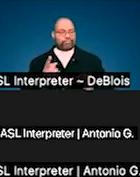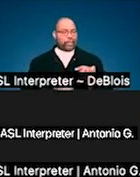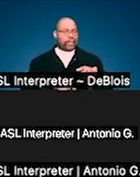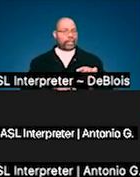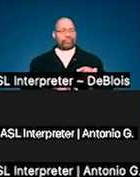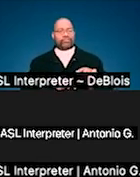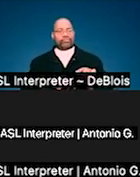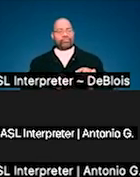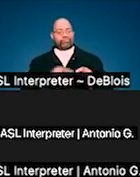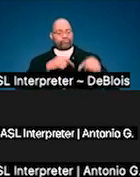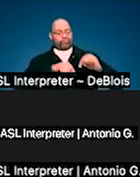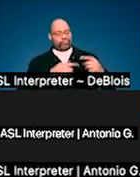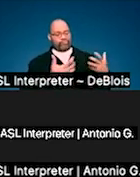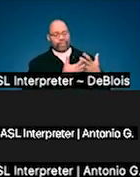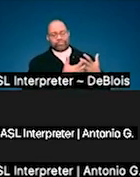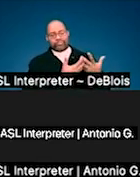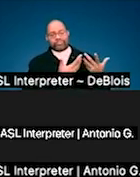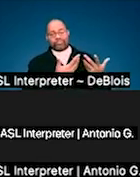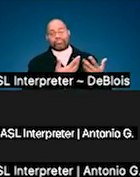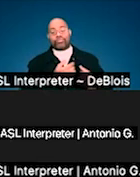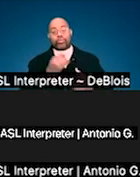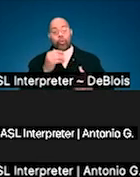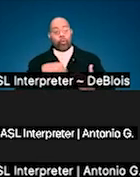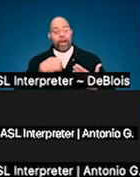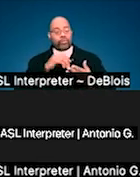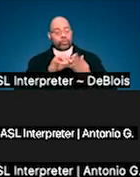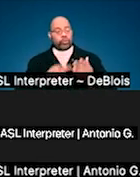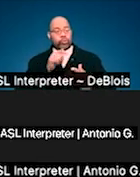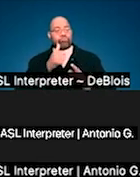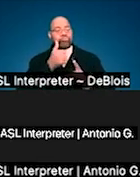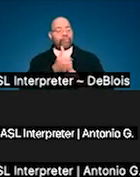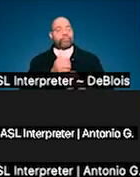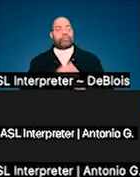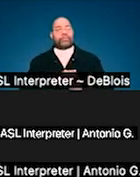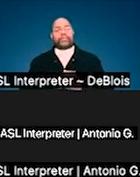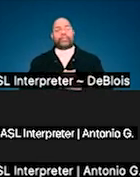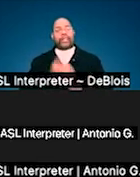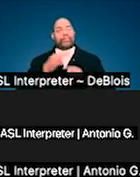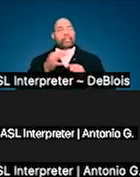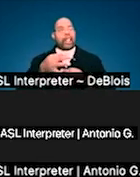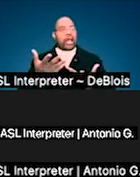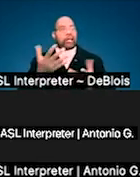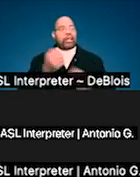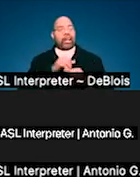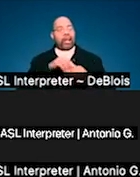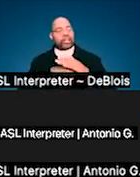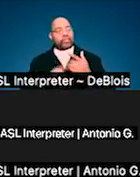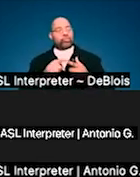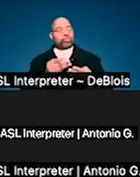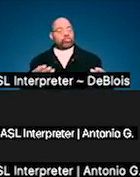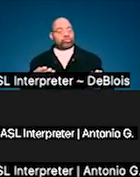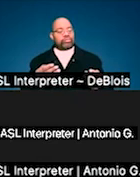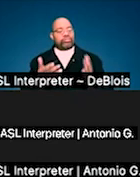be retrofitted, in which case we have students who have a delay in getting access to the materials